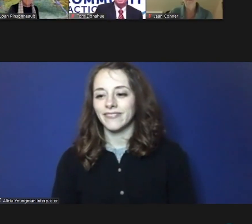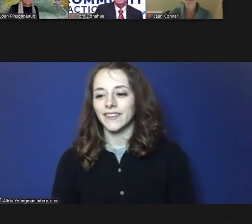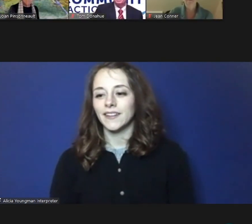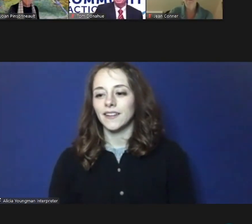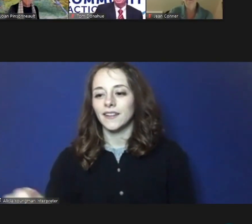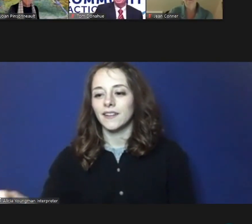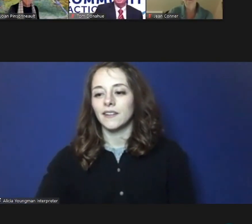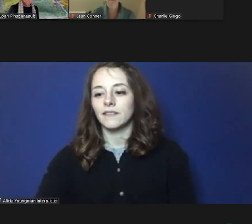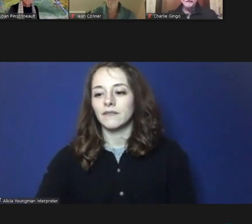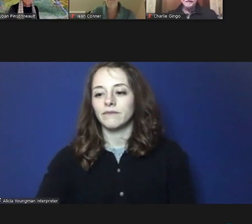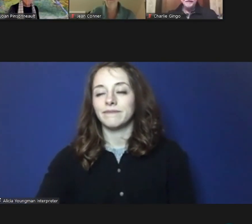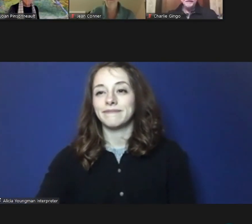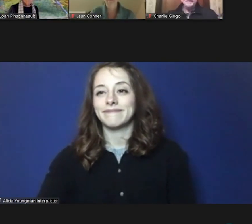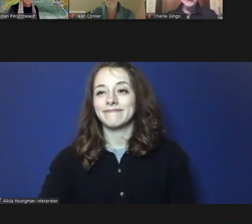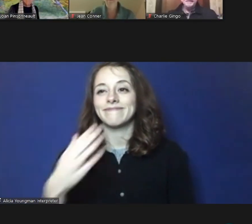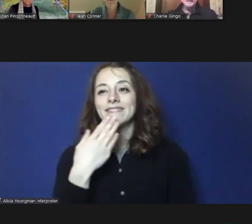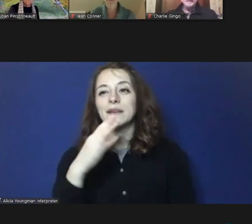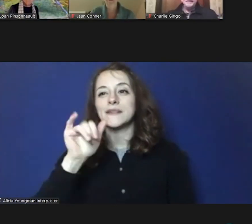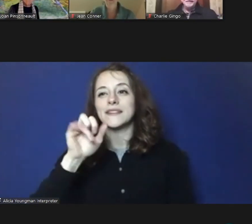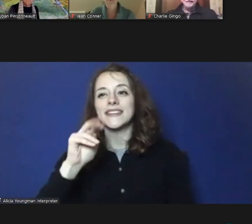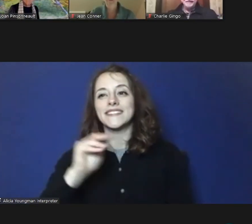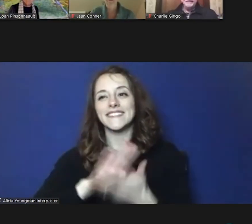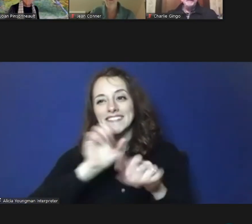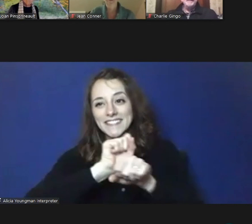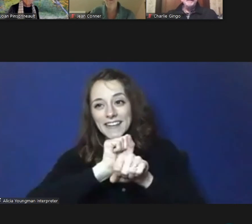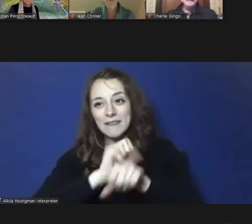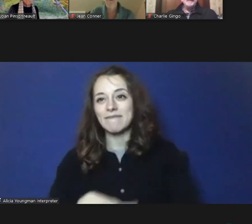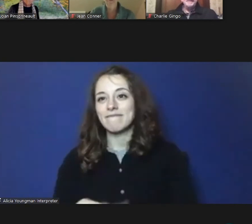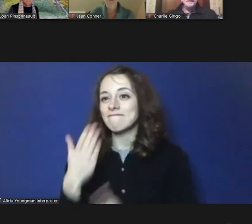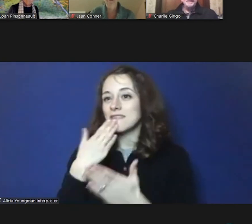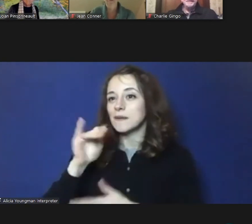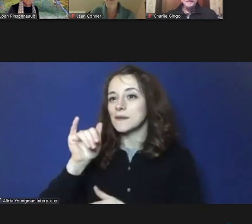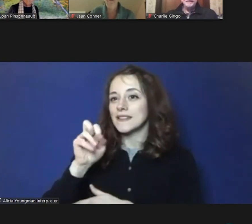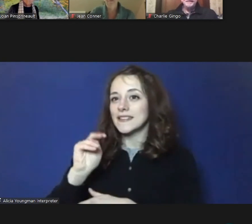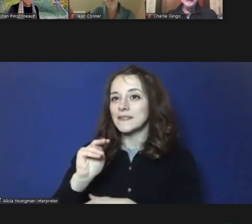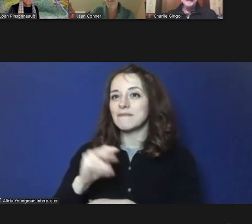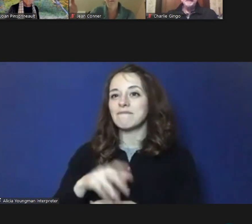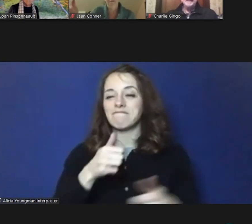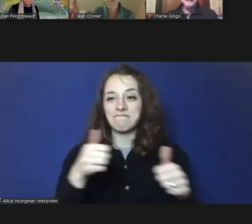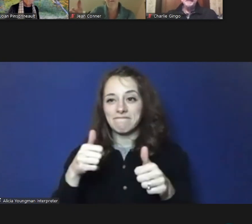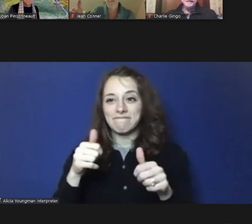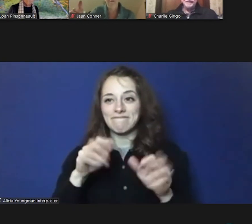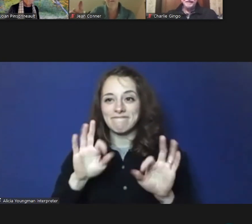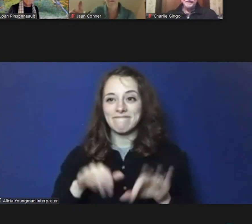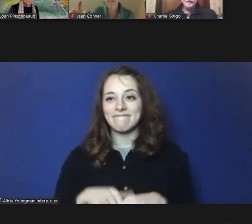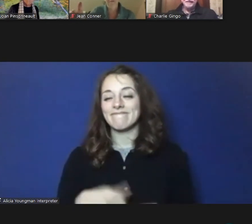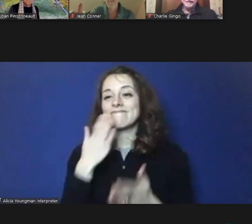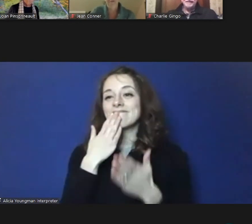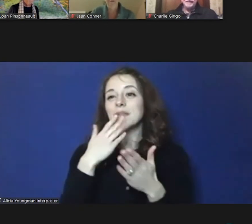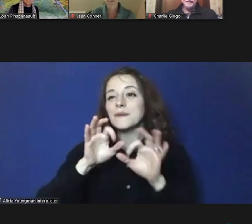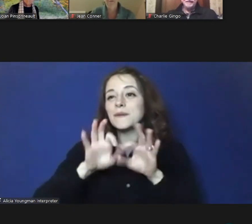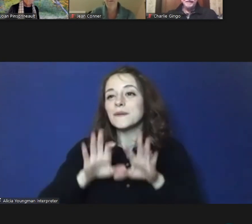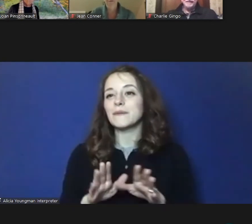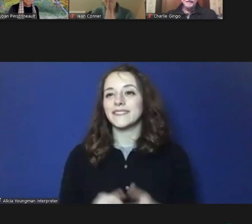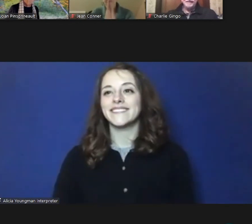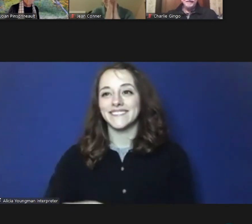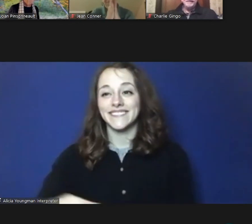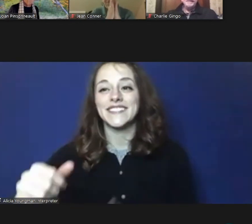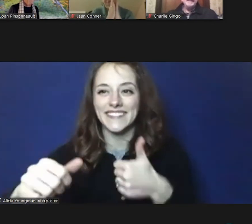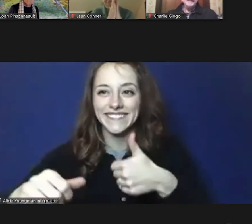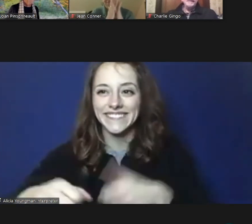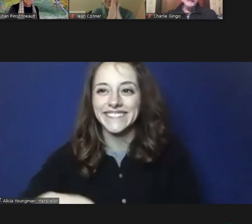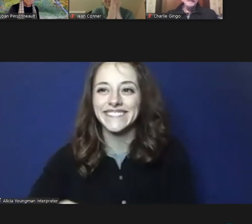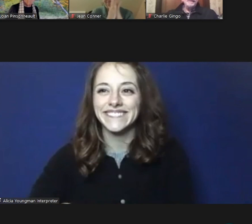Thank you, Jason. Nice job, Jason. Thank you, Jason. Thank you. And thank you to our interpreters. Great job.